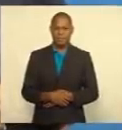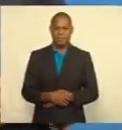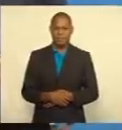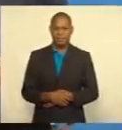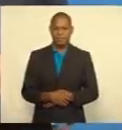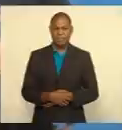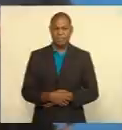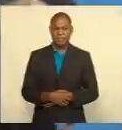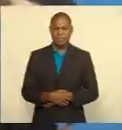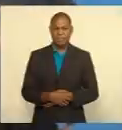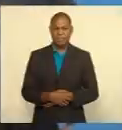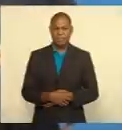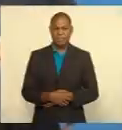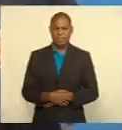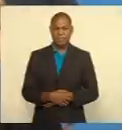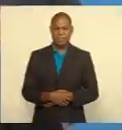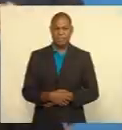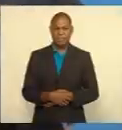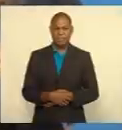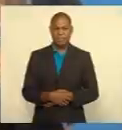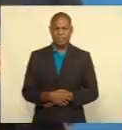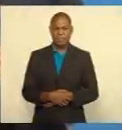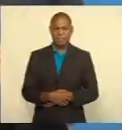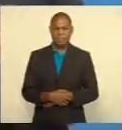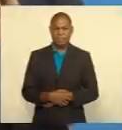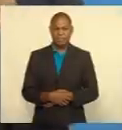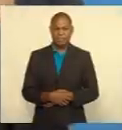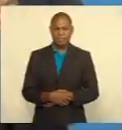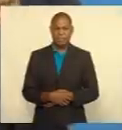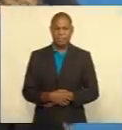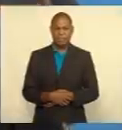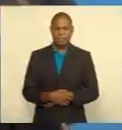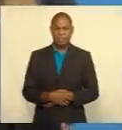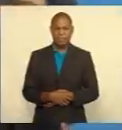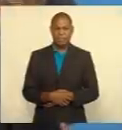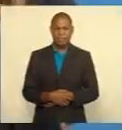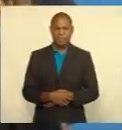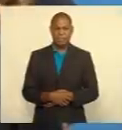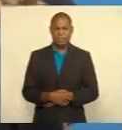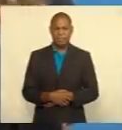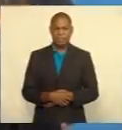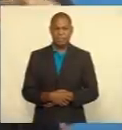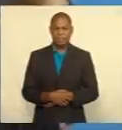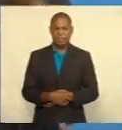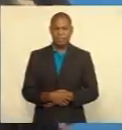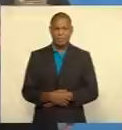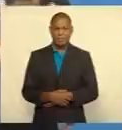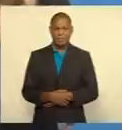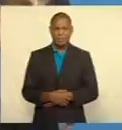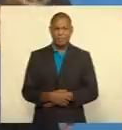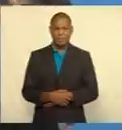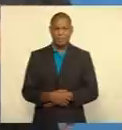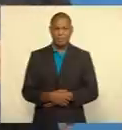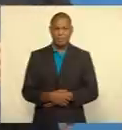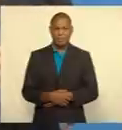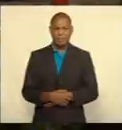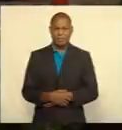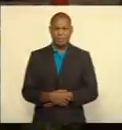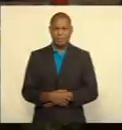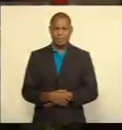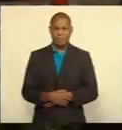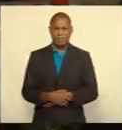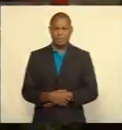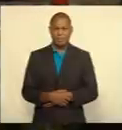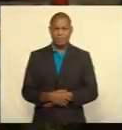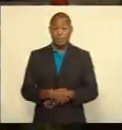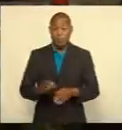program, particularly in Lautoka. The team at Lautoka are putting together some 30-odd teams who will go out in the next